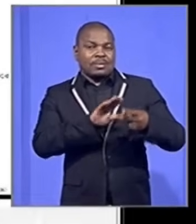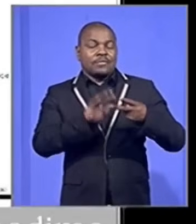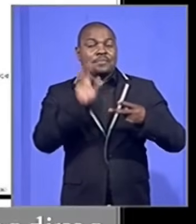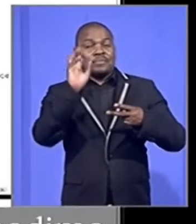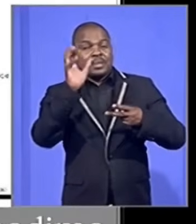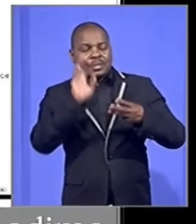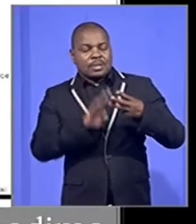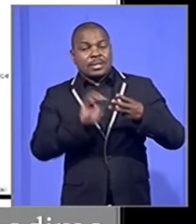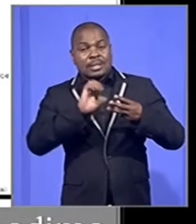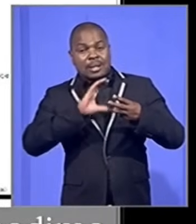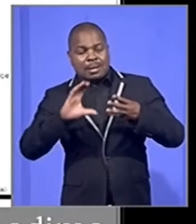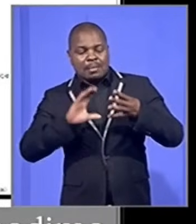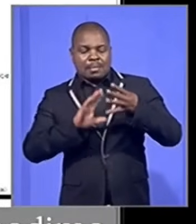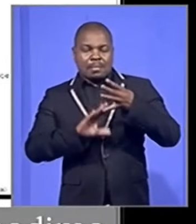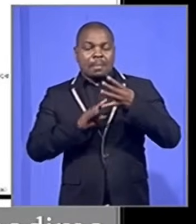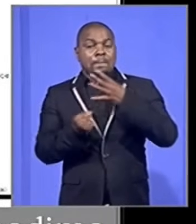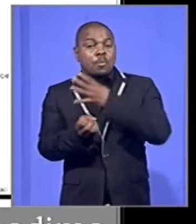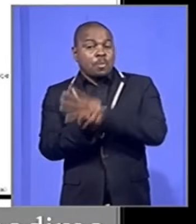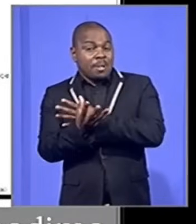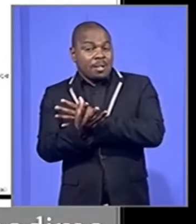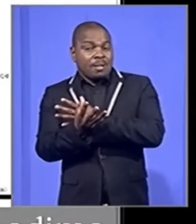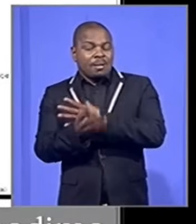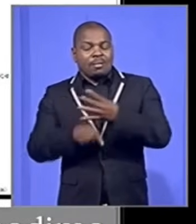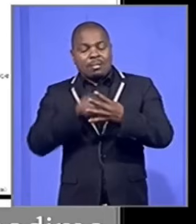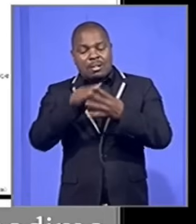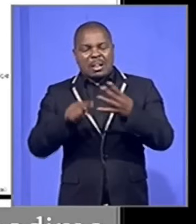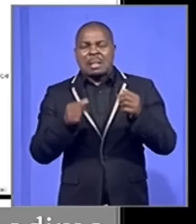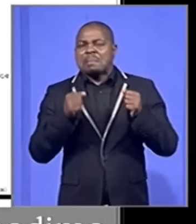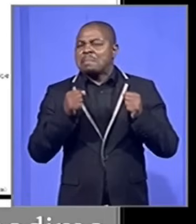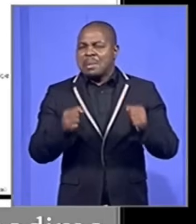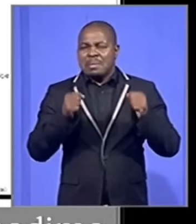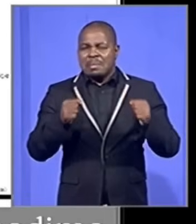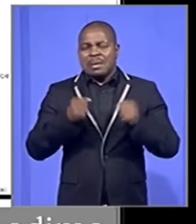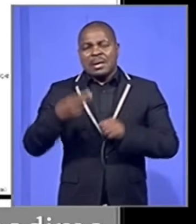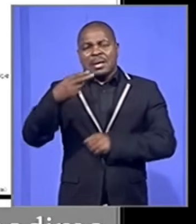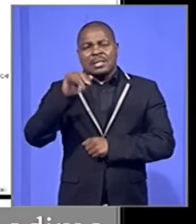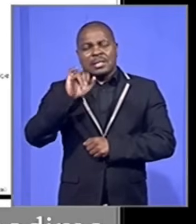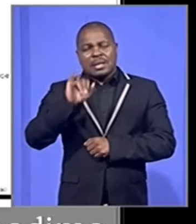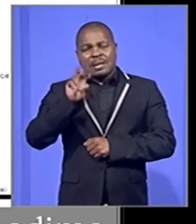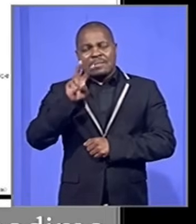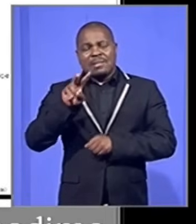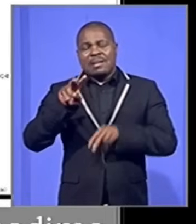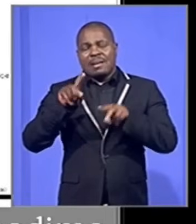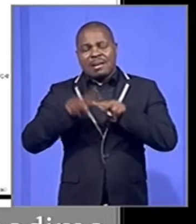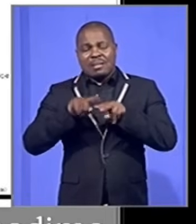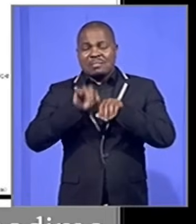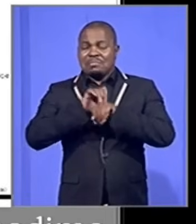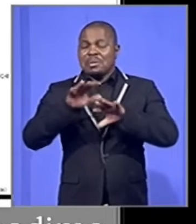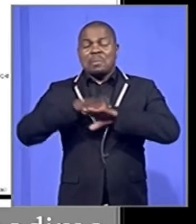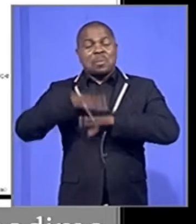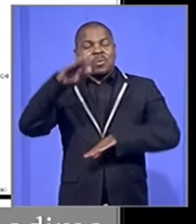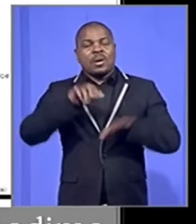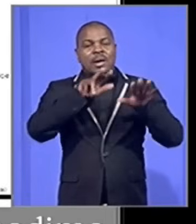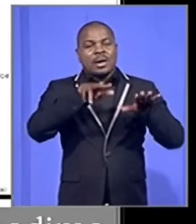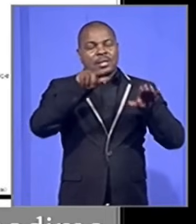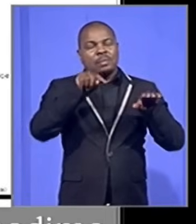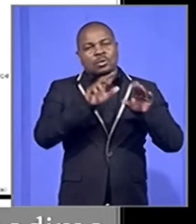State, Eastern Cape and Mpumalanga still have the highest prevalence of HIV, ranging from 18.7